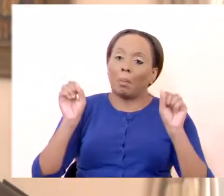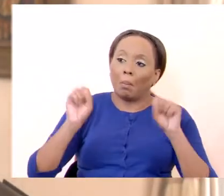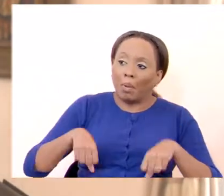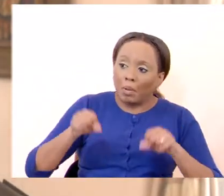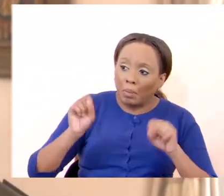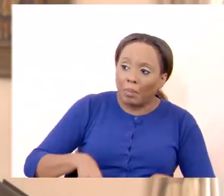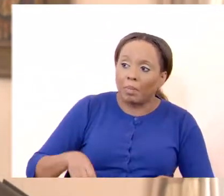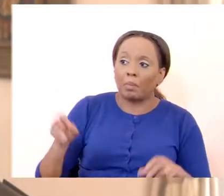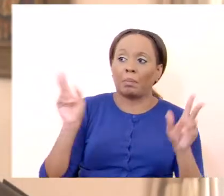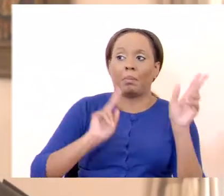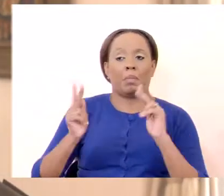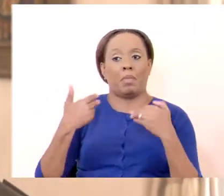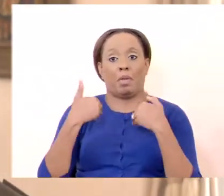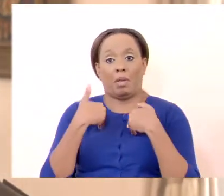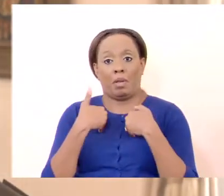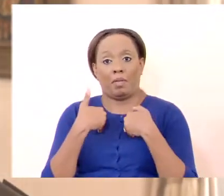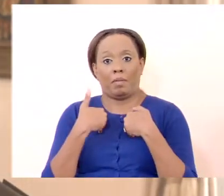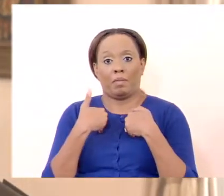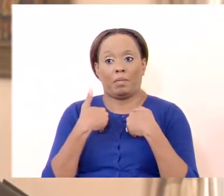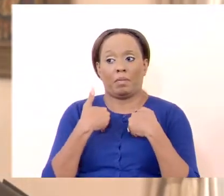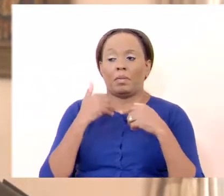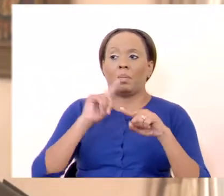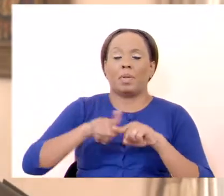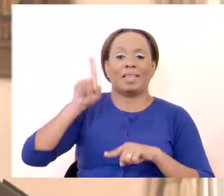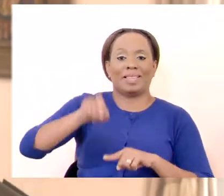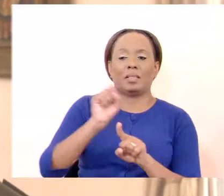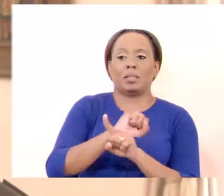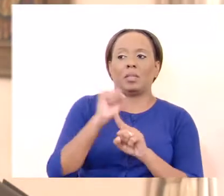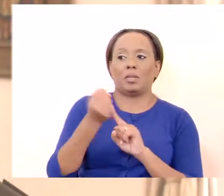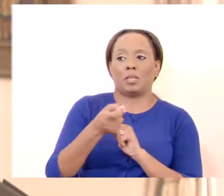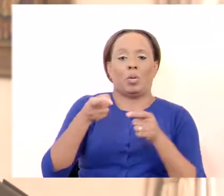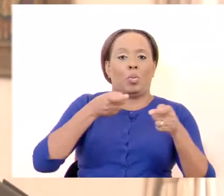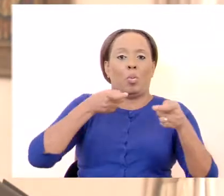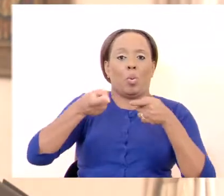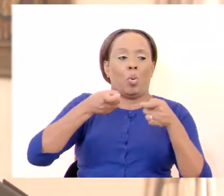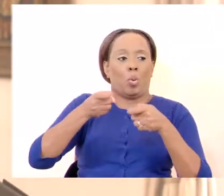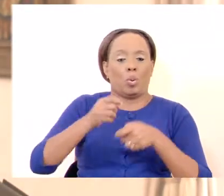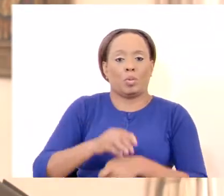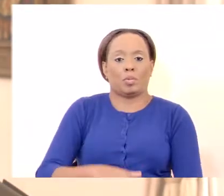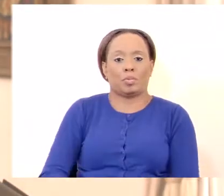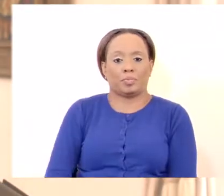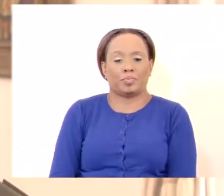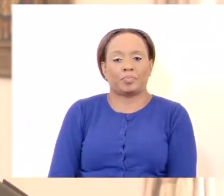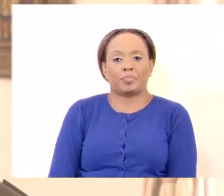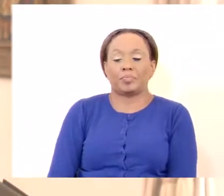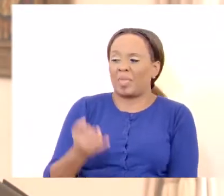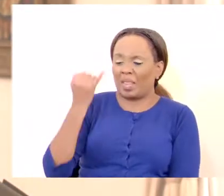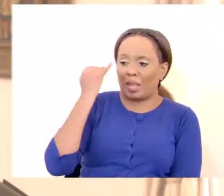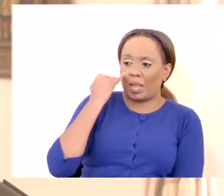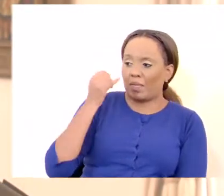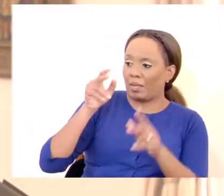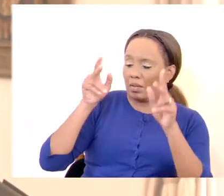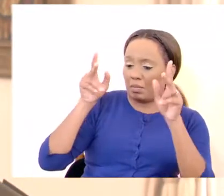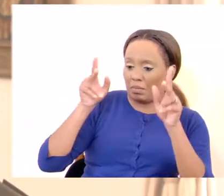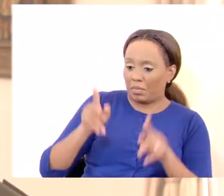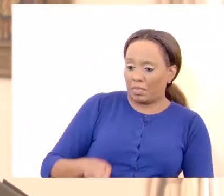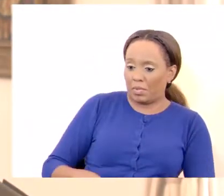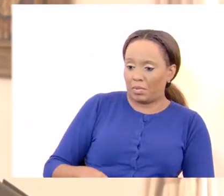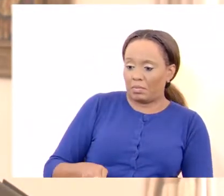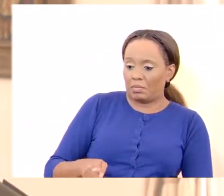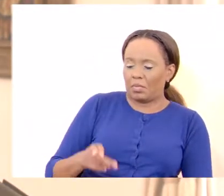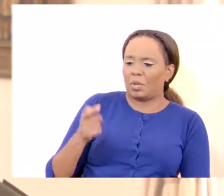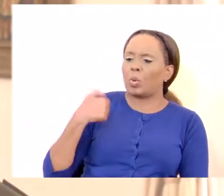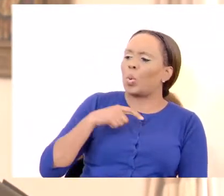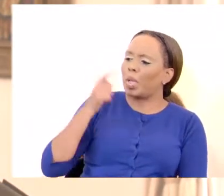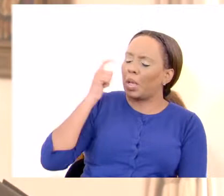there until we get this situation better under control. Once a patient is identified there, depending on